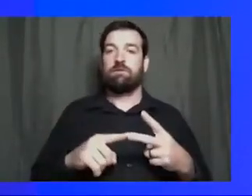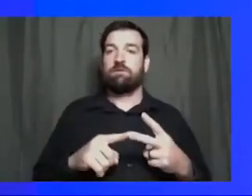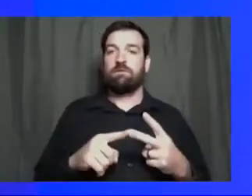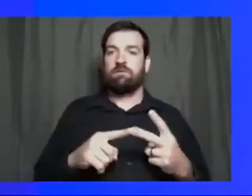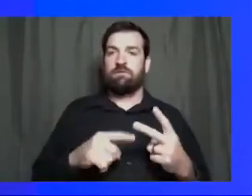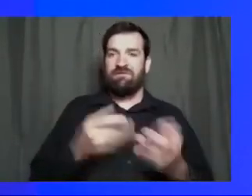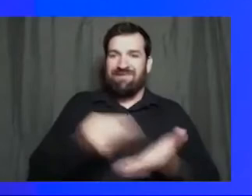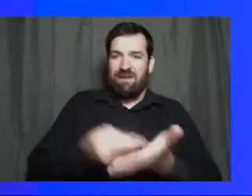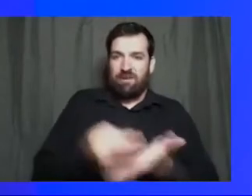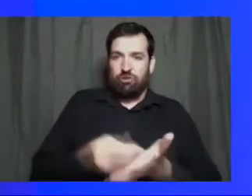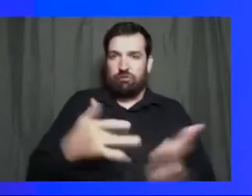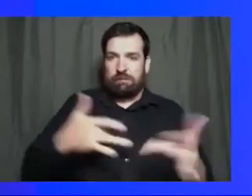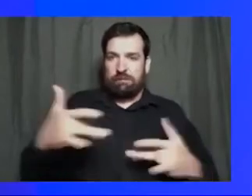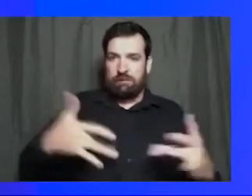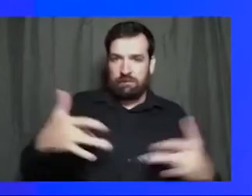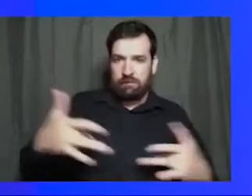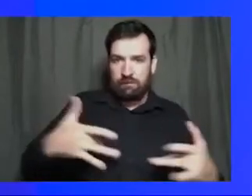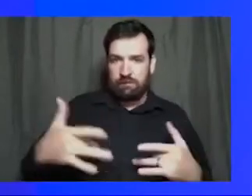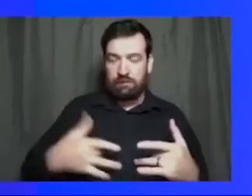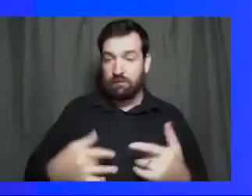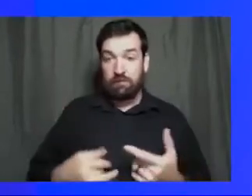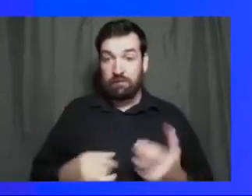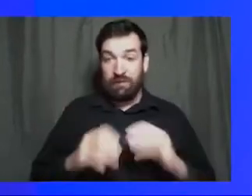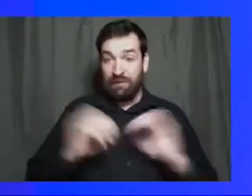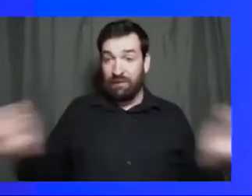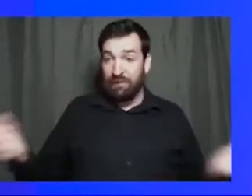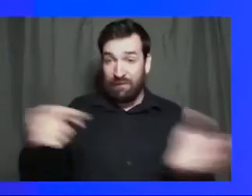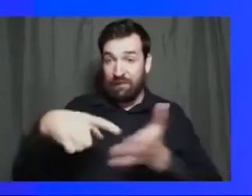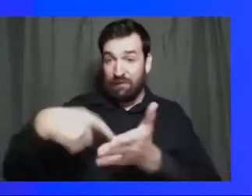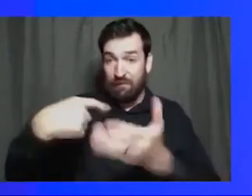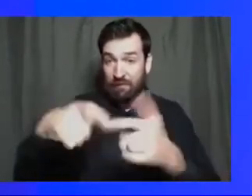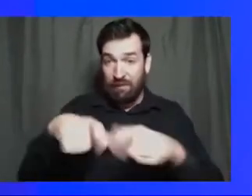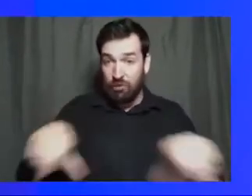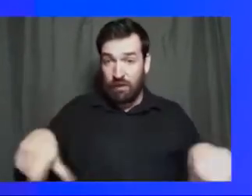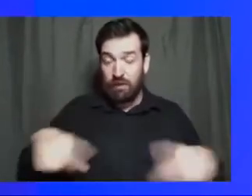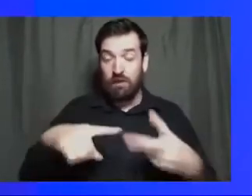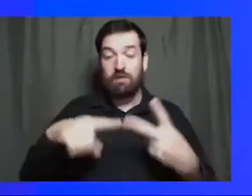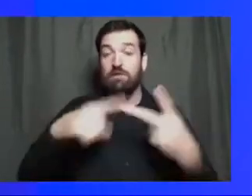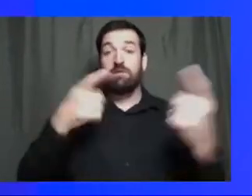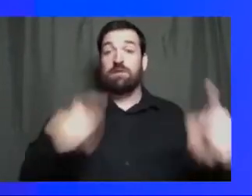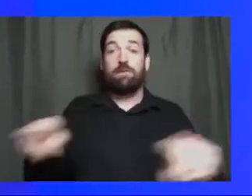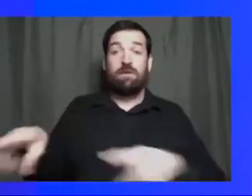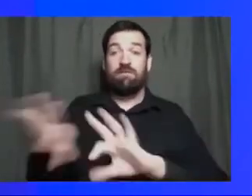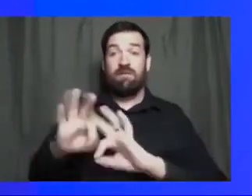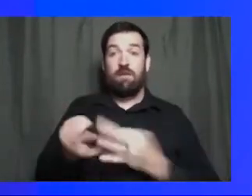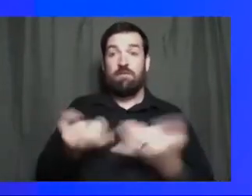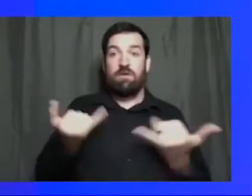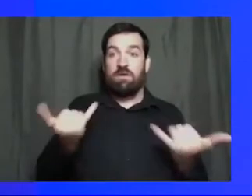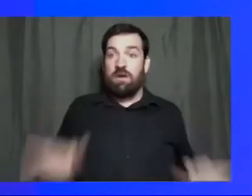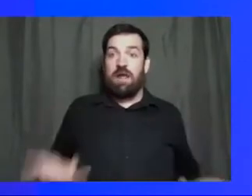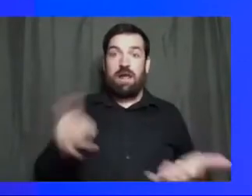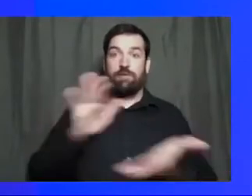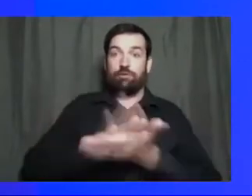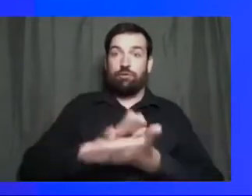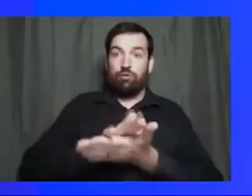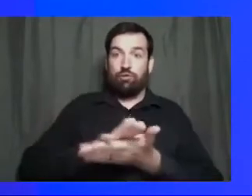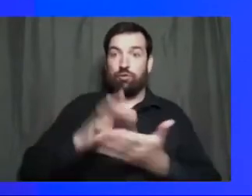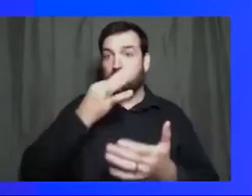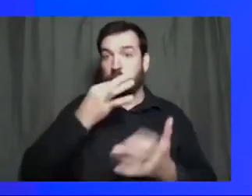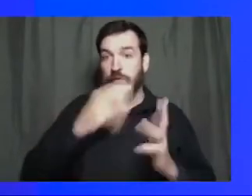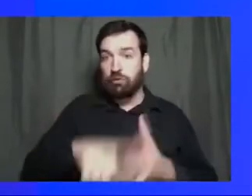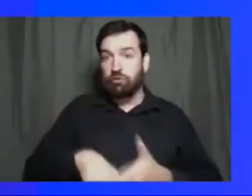not having a paycheck, what's happening to the family. Now we've got the whole thing about school starting that everyone's going to be, you